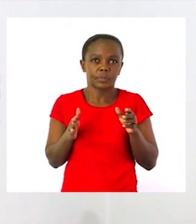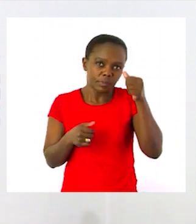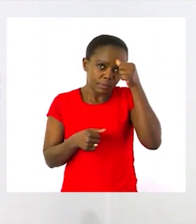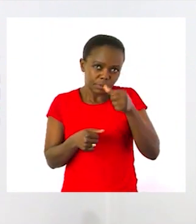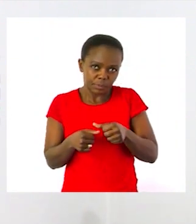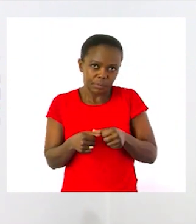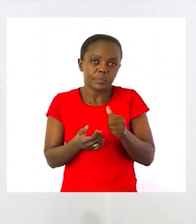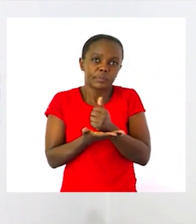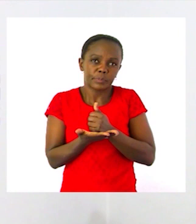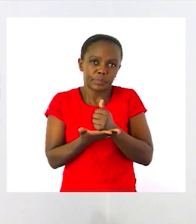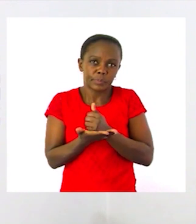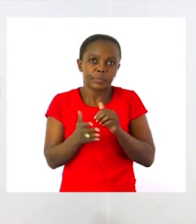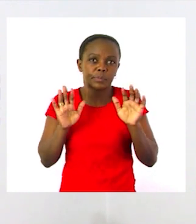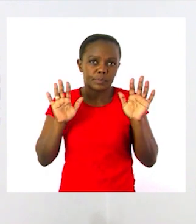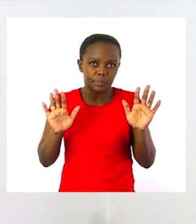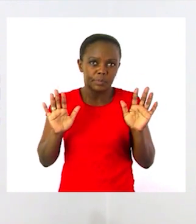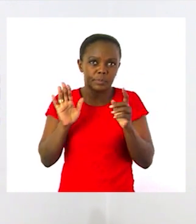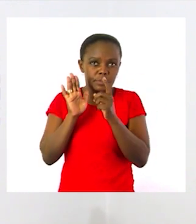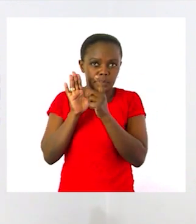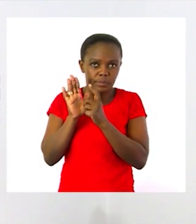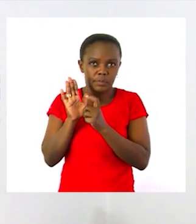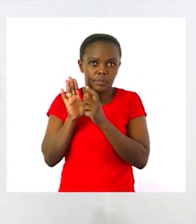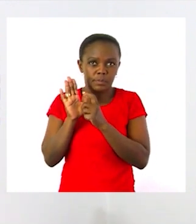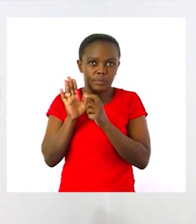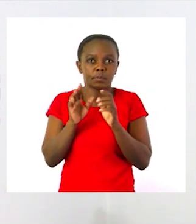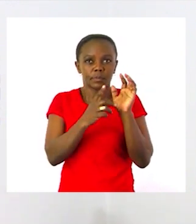to sanitize our hands. Let us sanitize our hands.